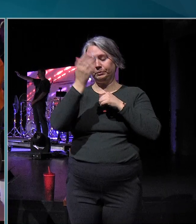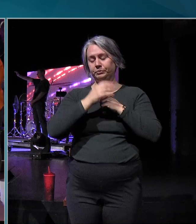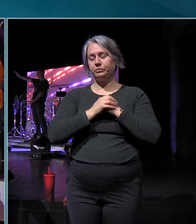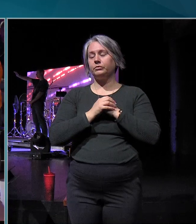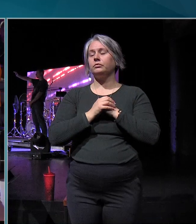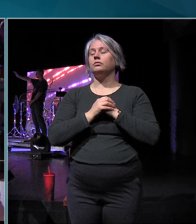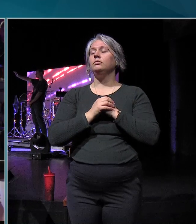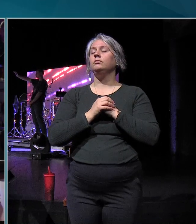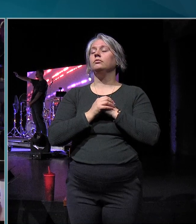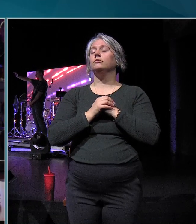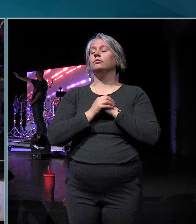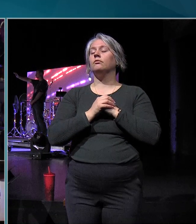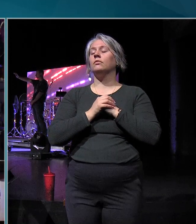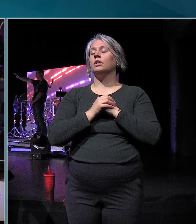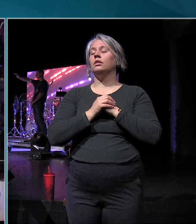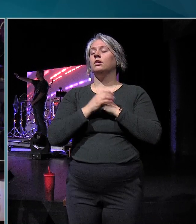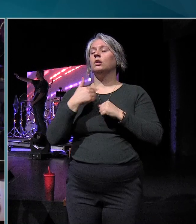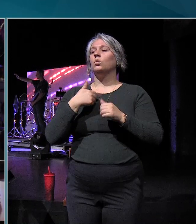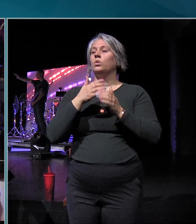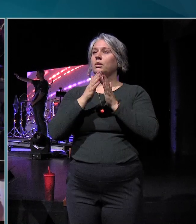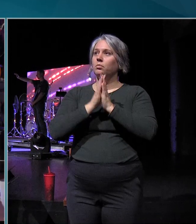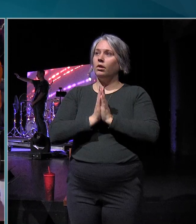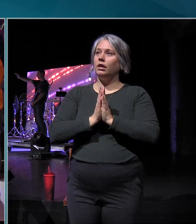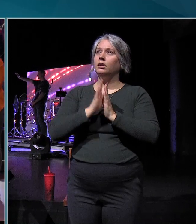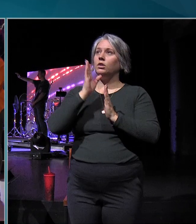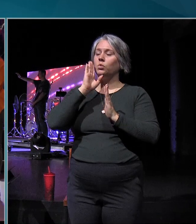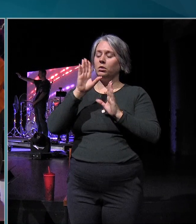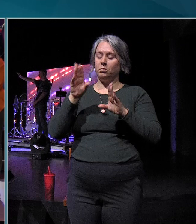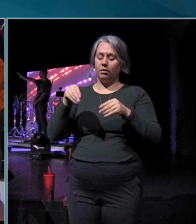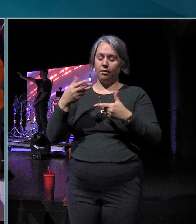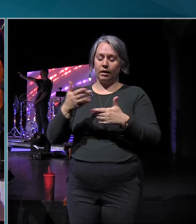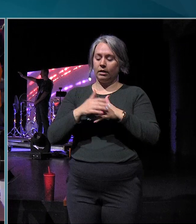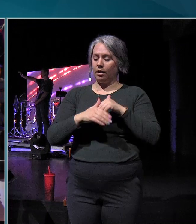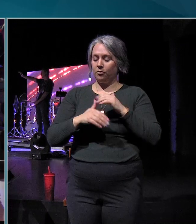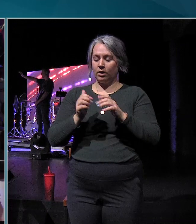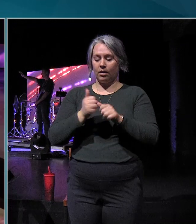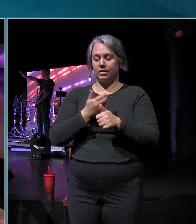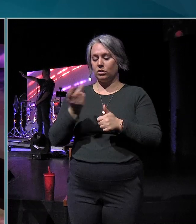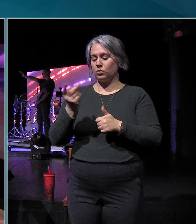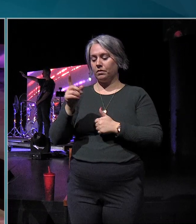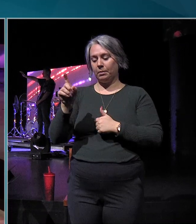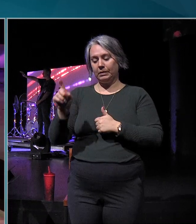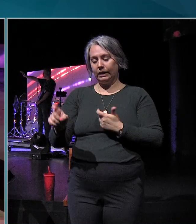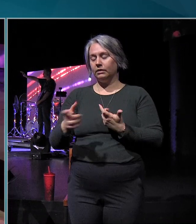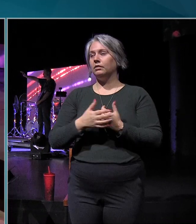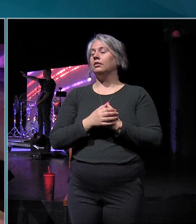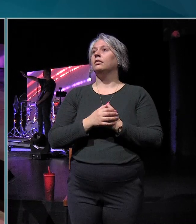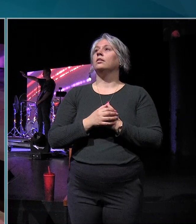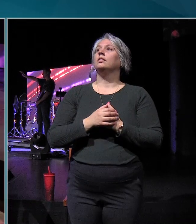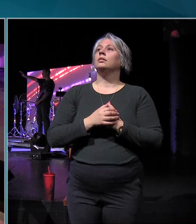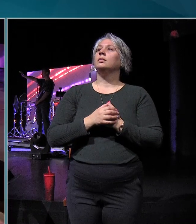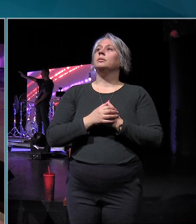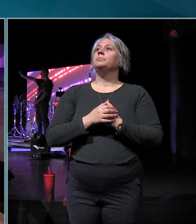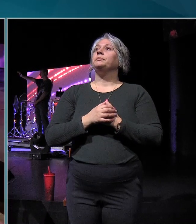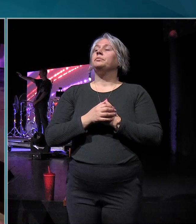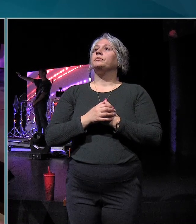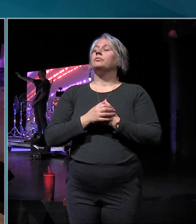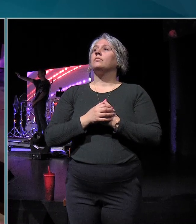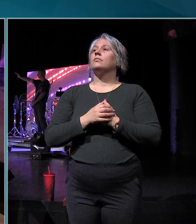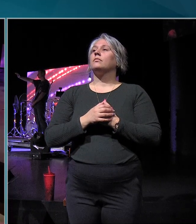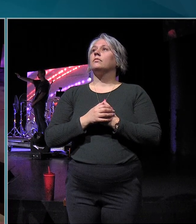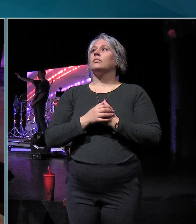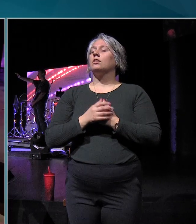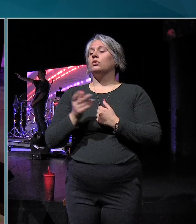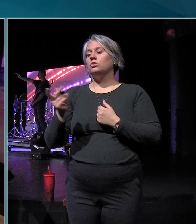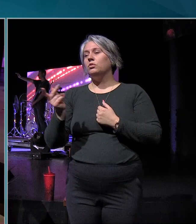bring your spirit's comfort and all that's needed for Matt and Anna, for the rest of the family, Lord,